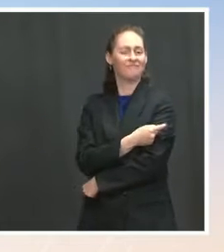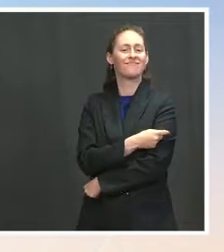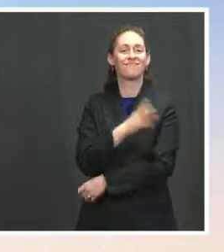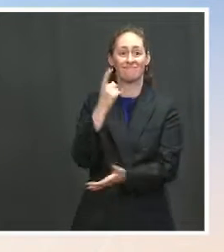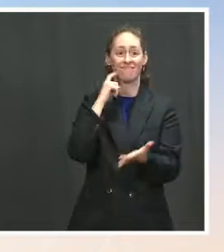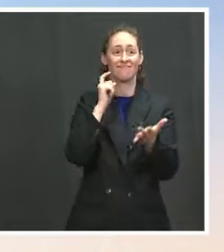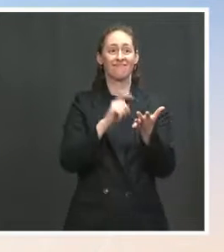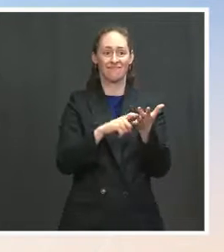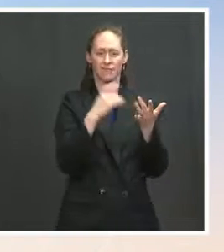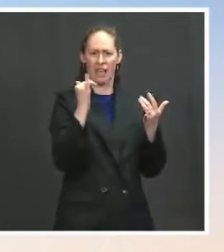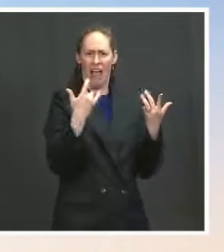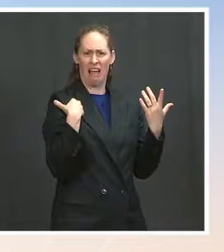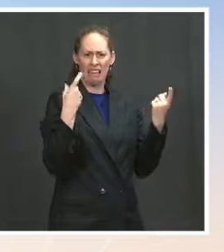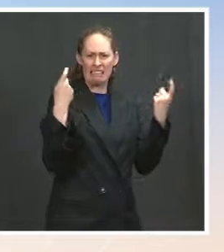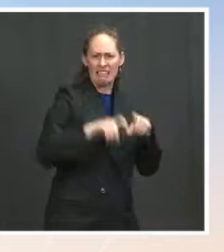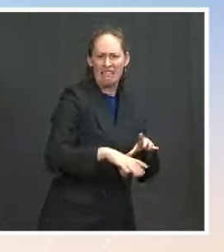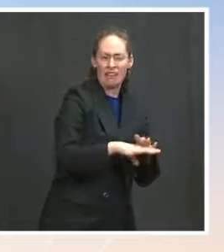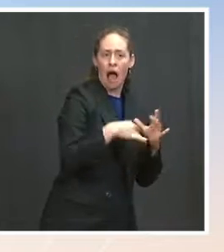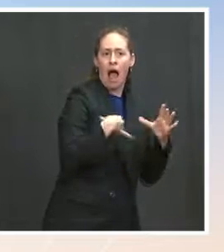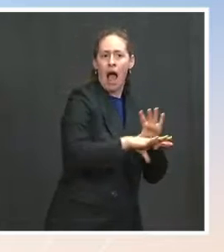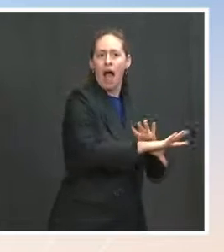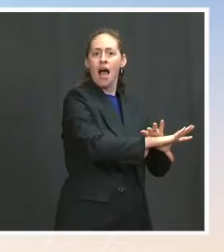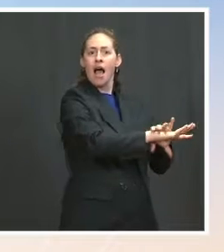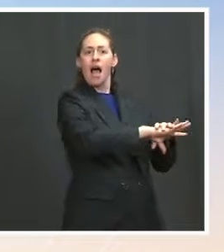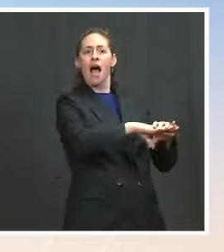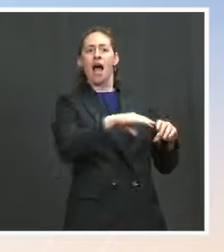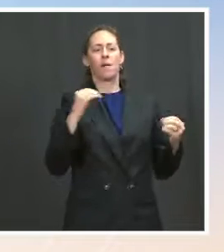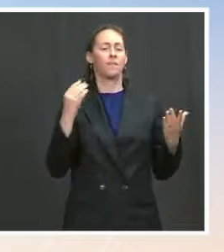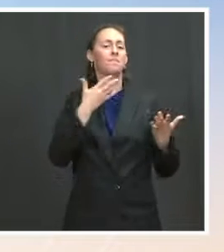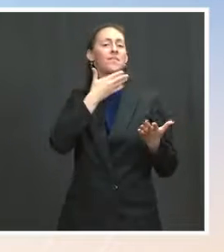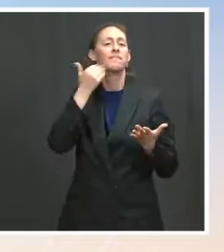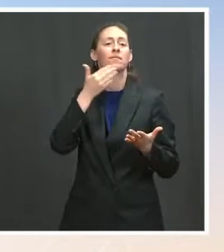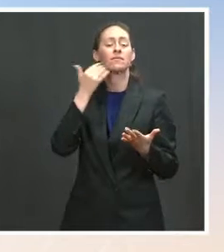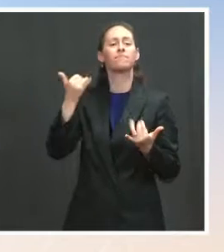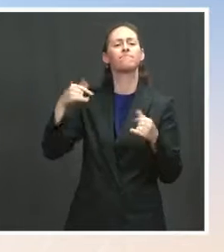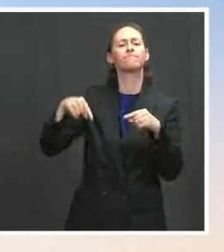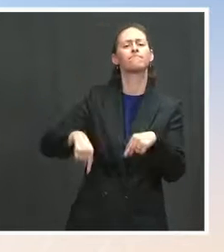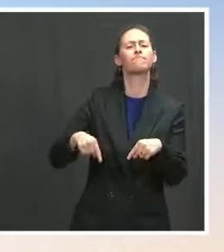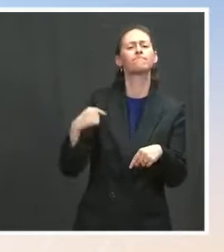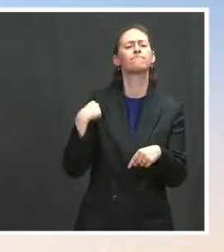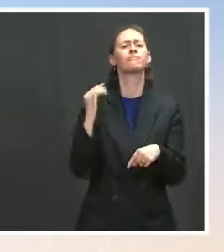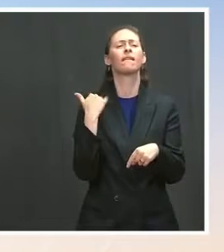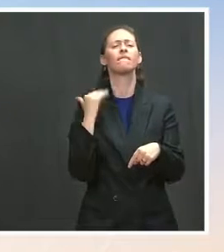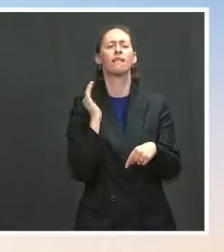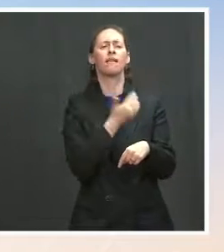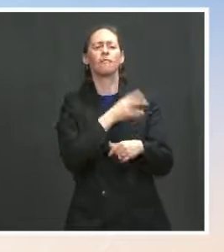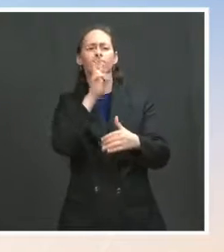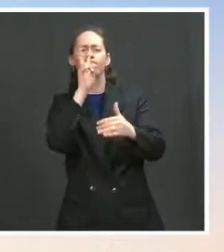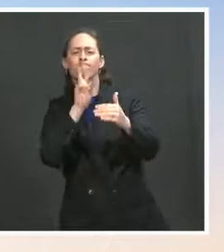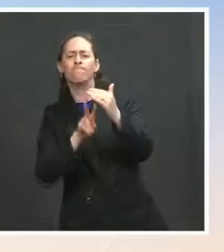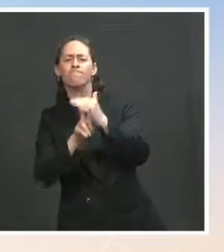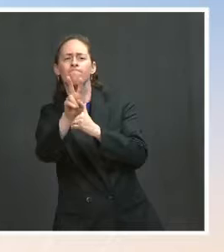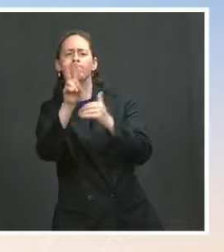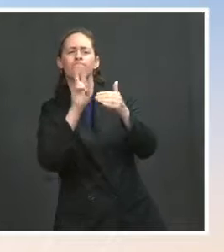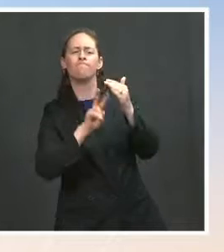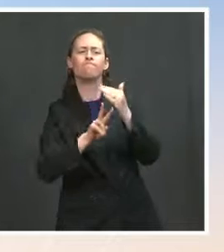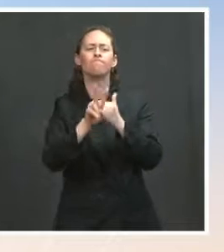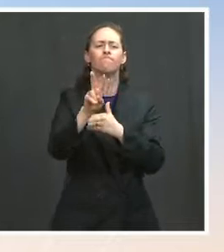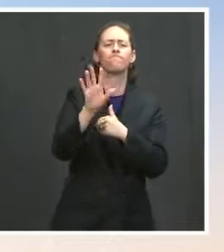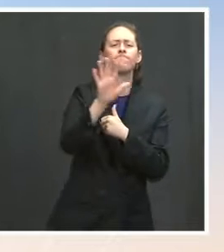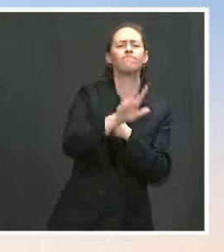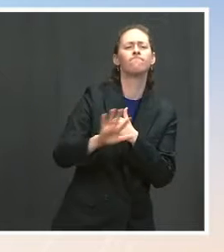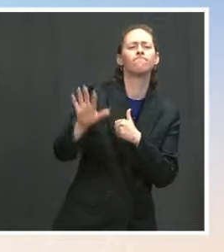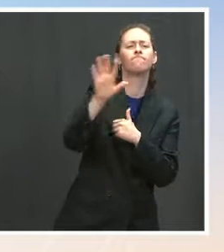only major industrialized nation to have its growth projection through 2025 revised upward. We also learned earlier this week that